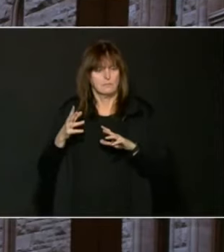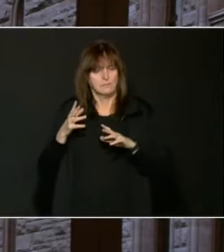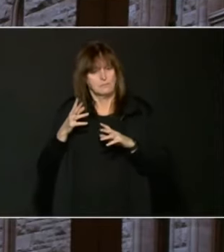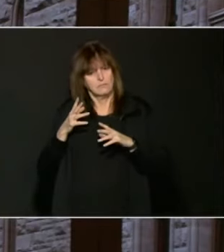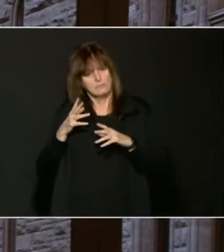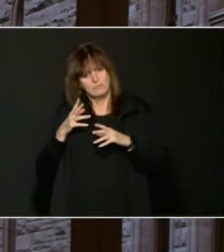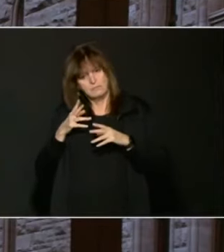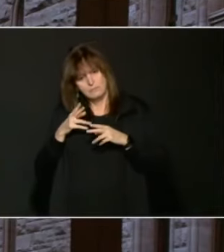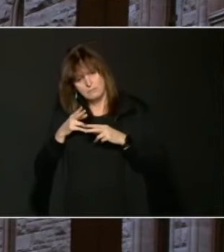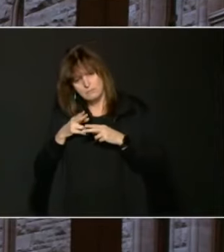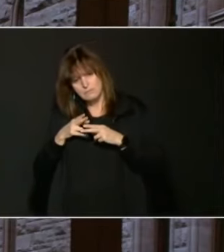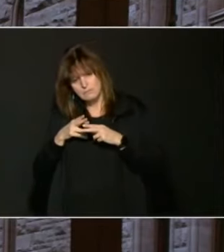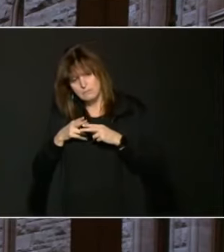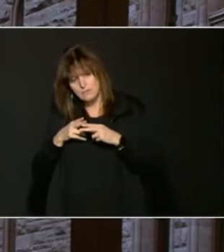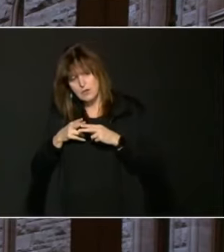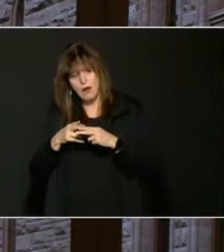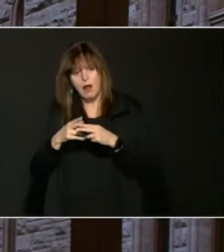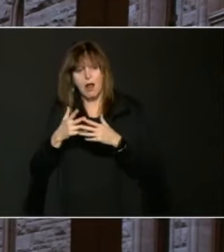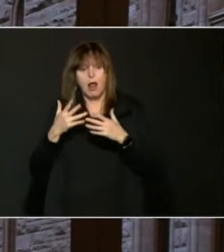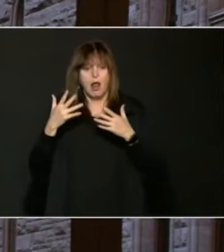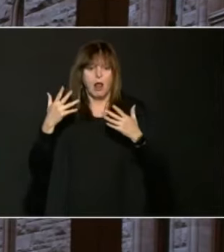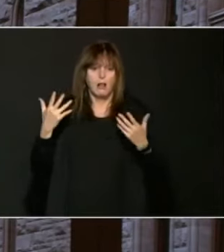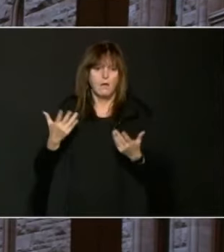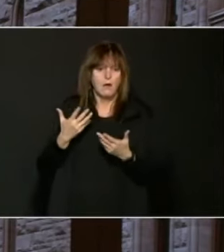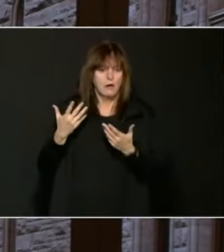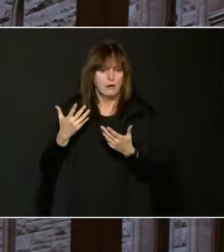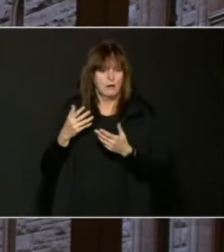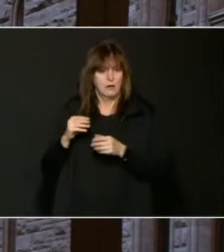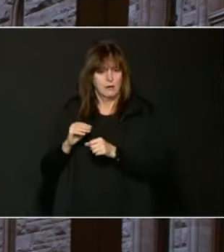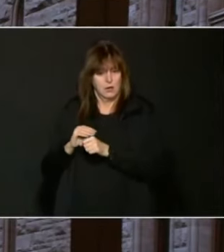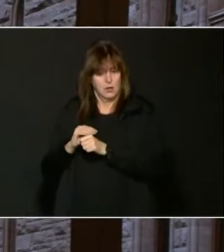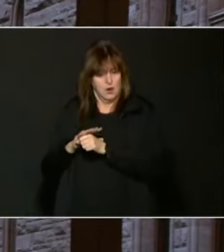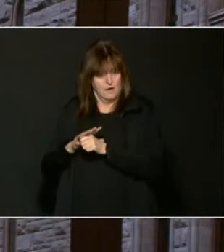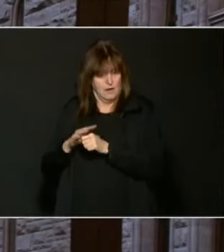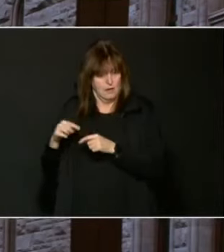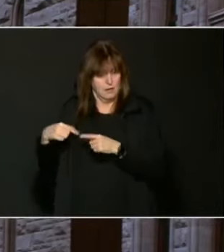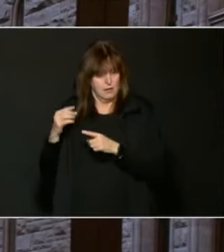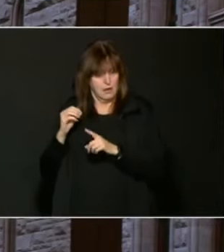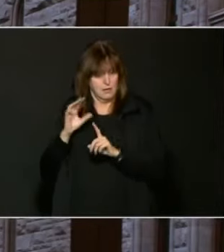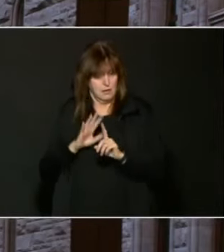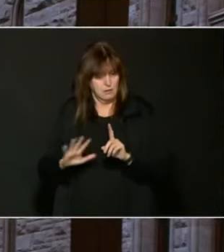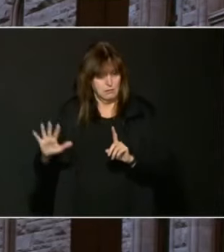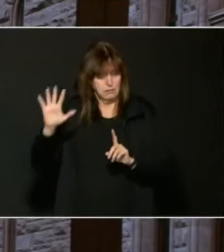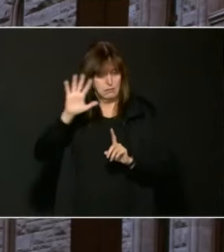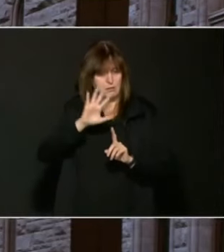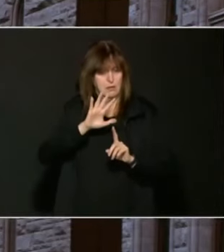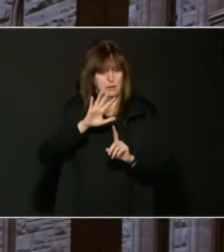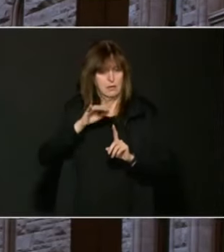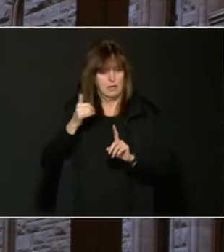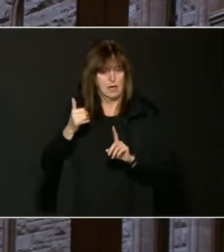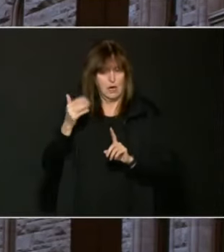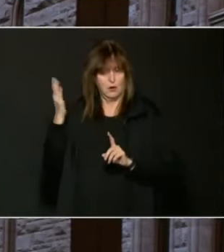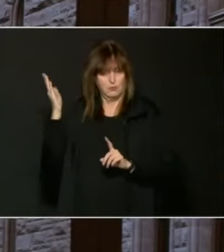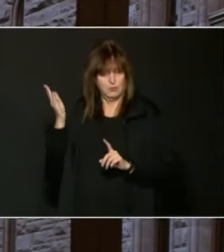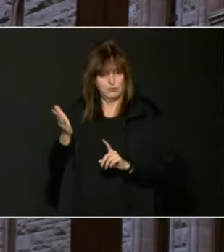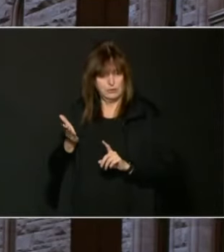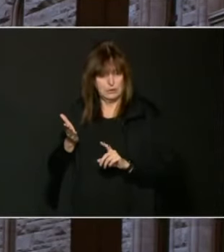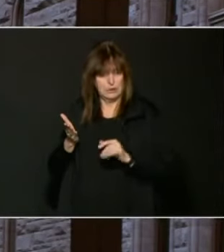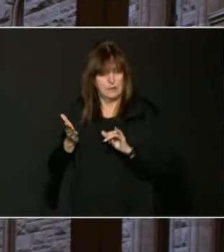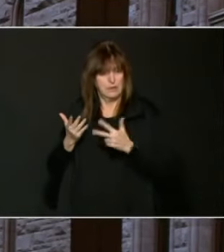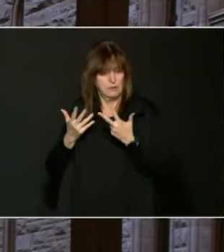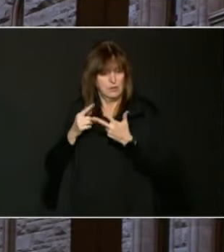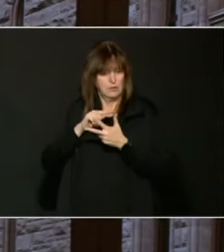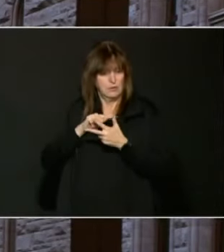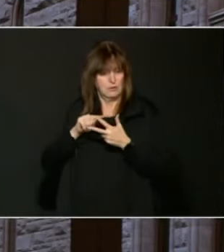compared to the variants of concerns. And as that goes down, we're starting to see the variants of concern rise up. And it's a matter of how well we're going to try and